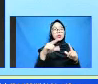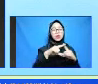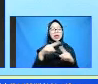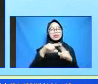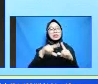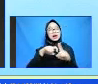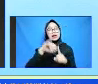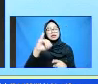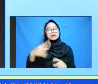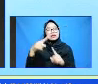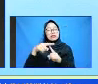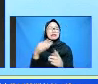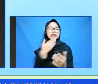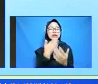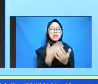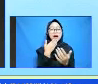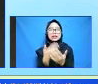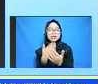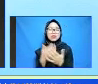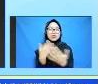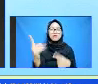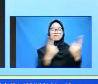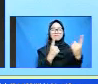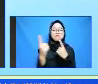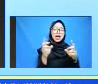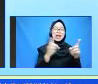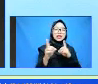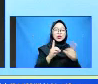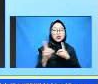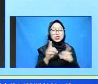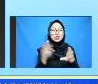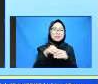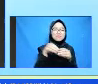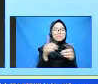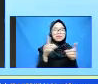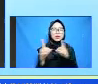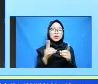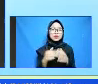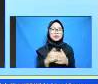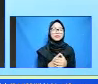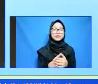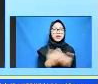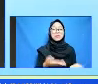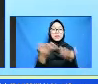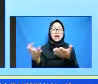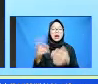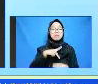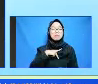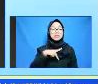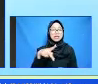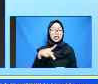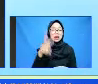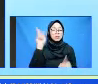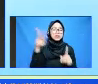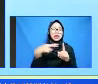and giving our audience a quick taste of what is important in inclusion for climate and how to approach that.